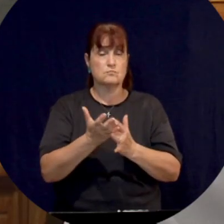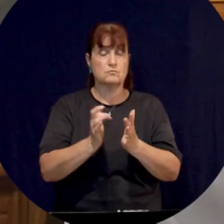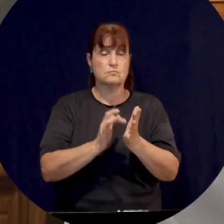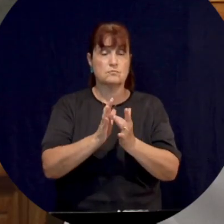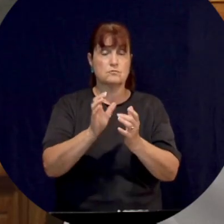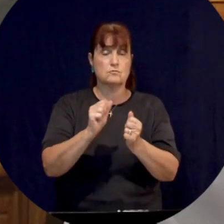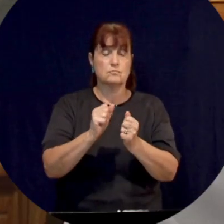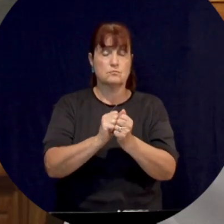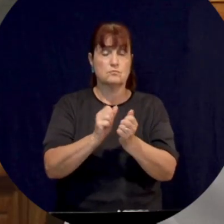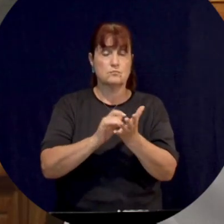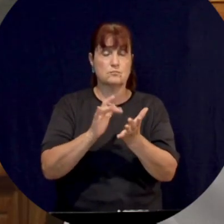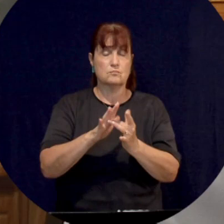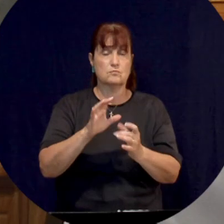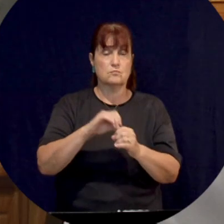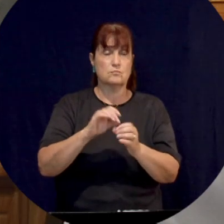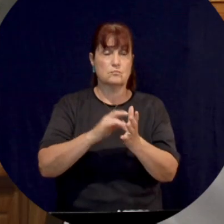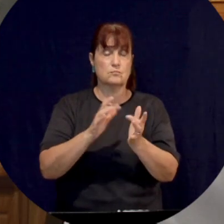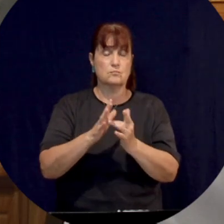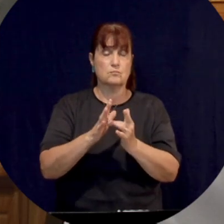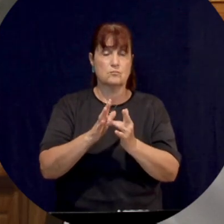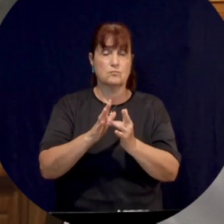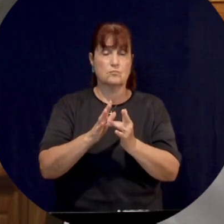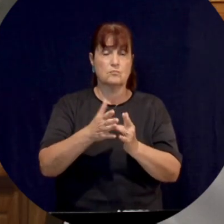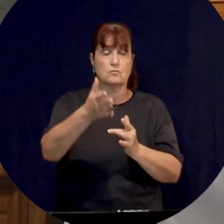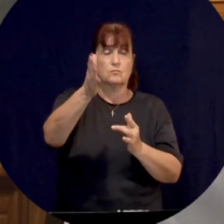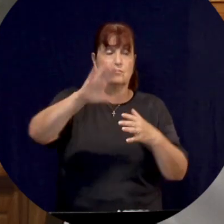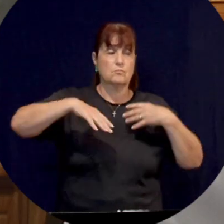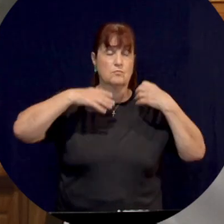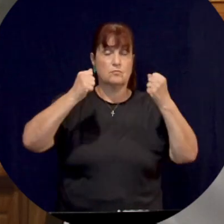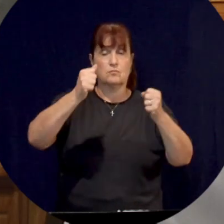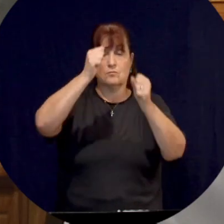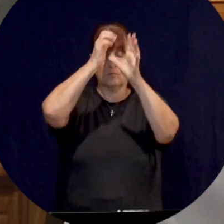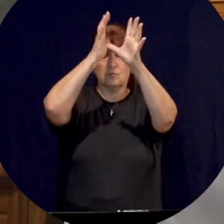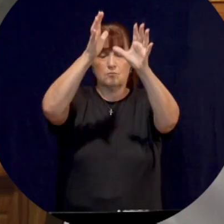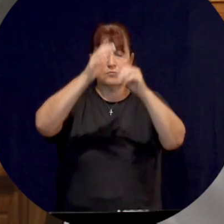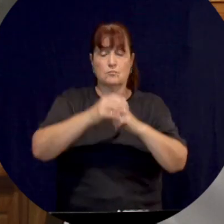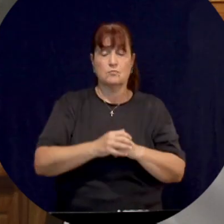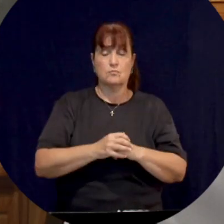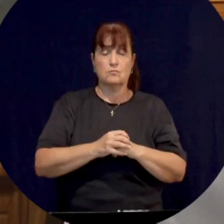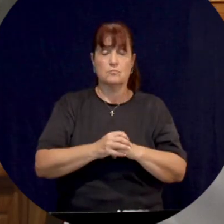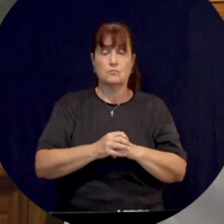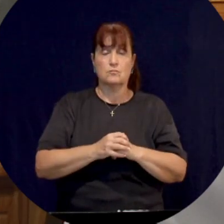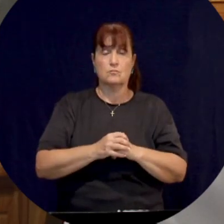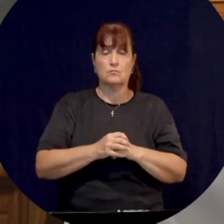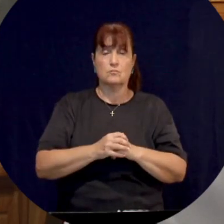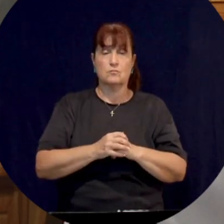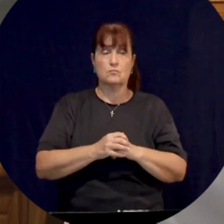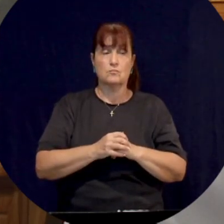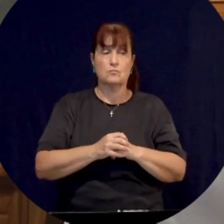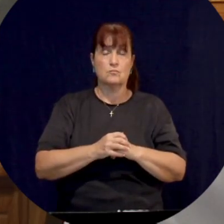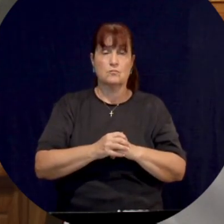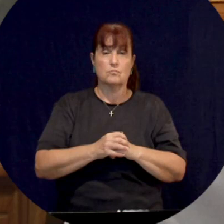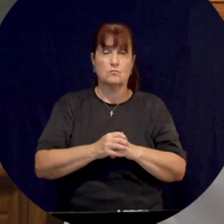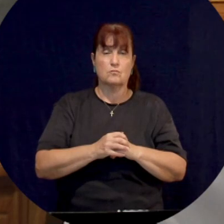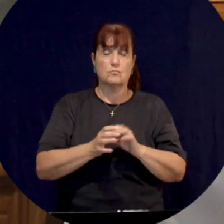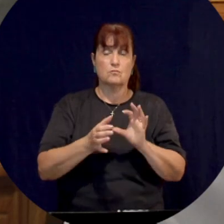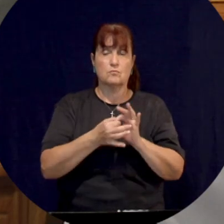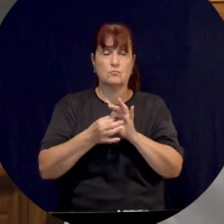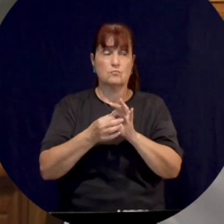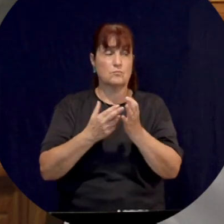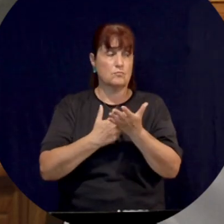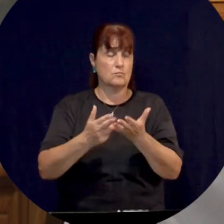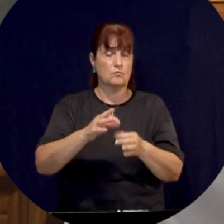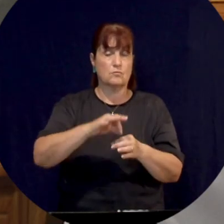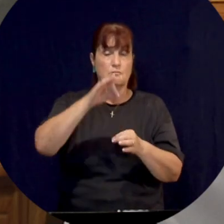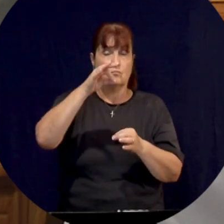Through him and with him and in him, O God, almighty Father, in